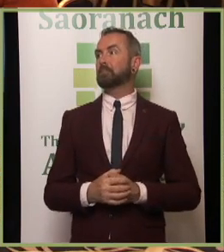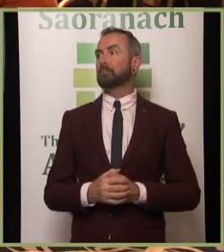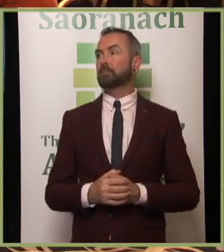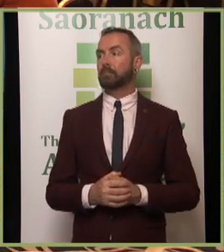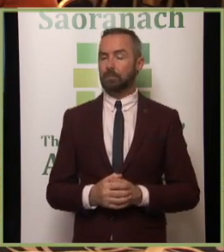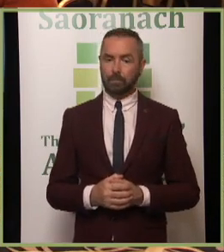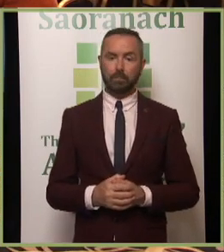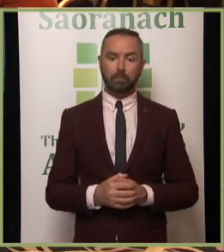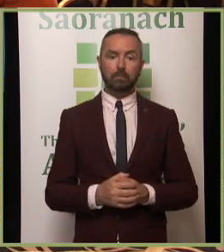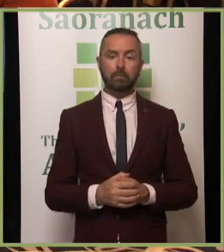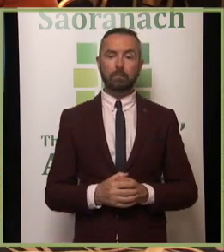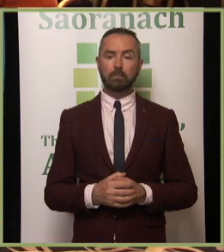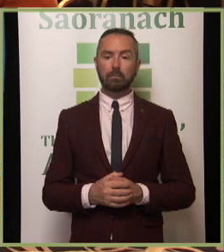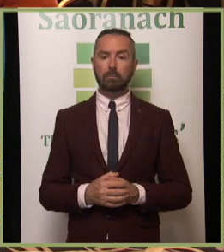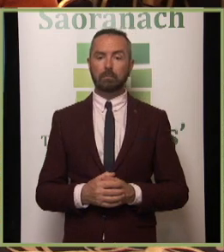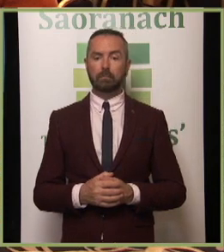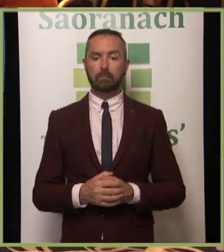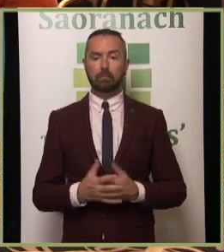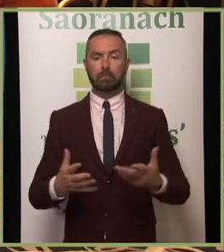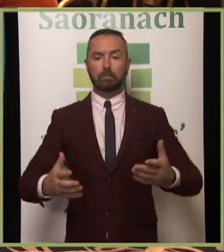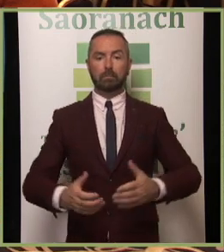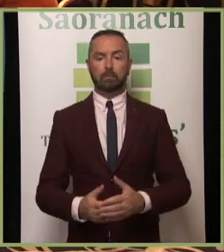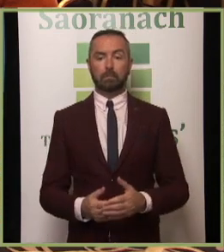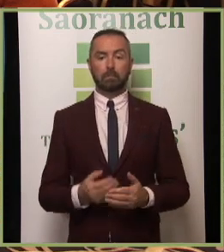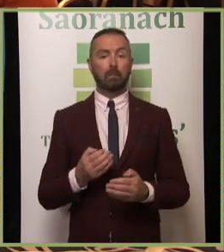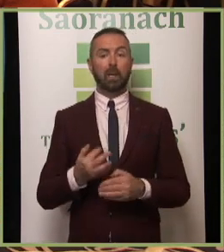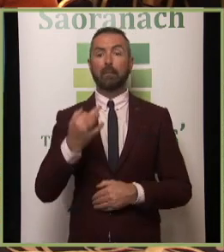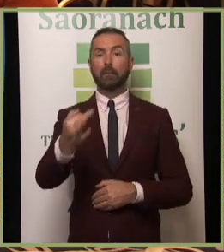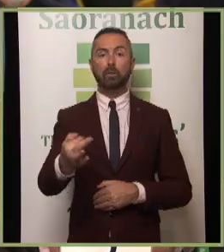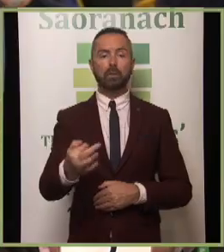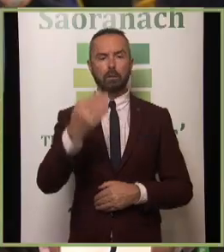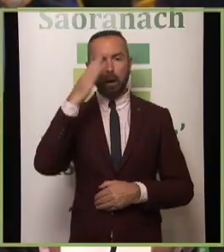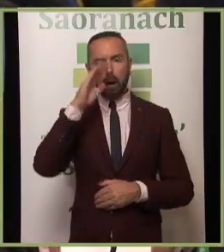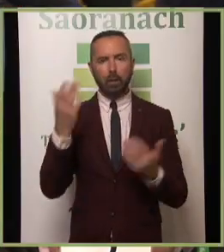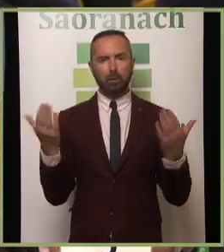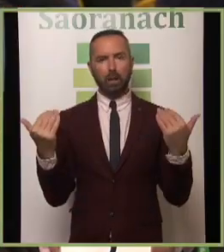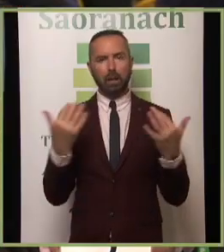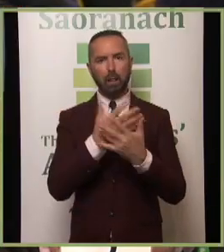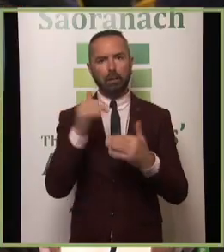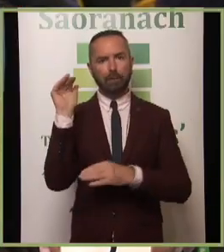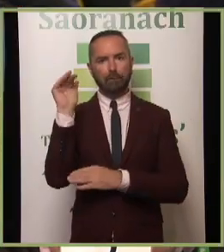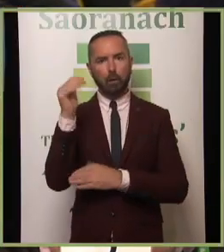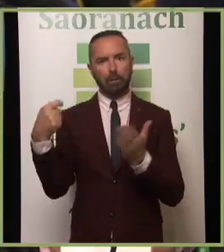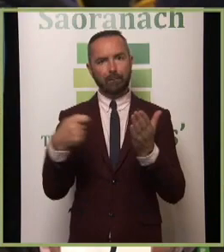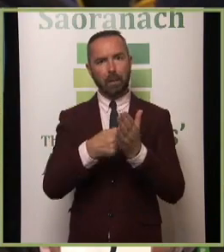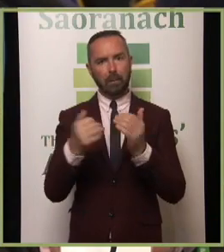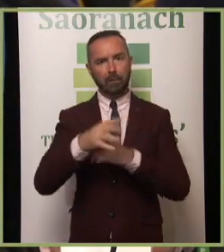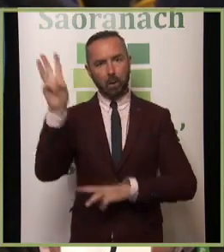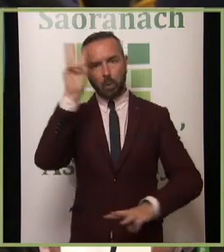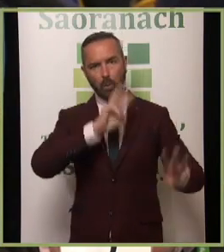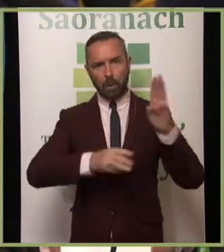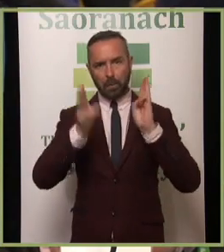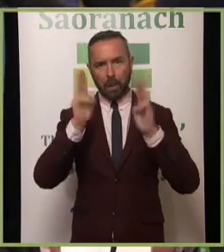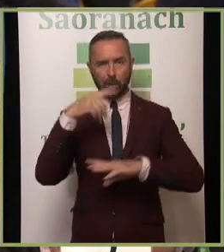In coming years, Ireland will be attracting a lot of foreign investment in wind power. Now,